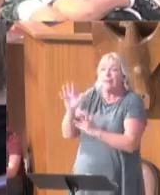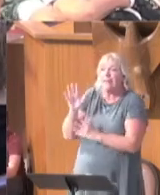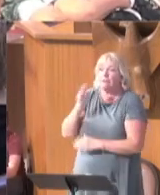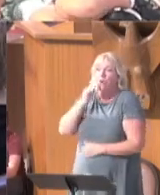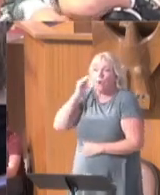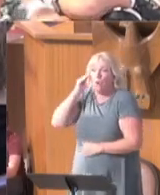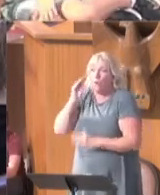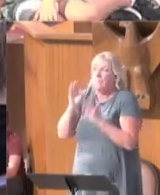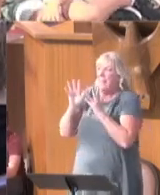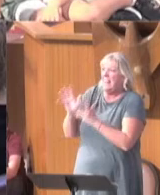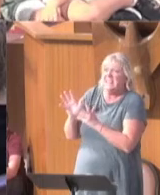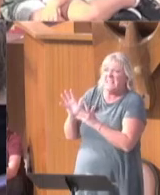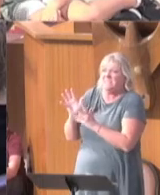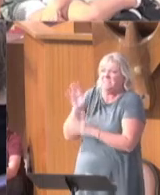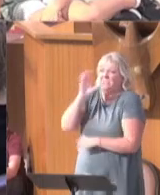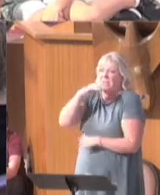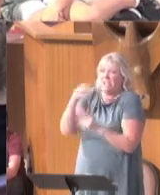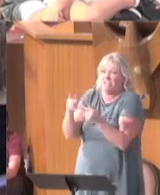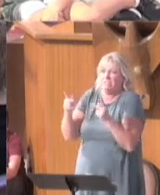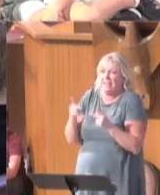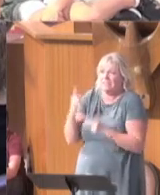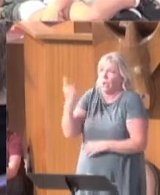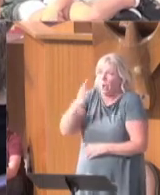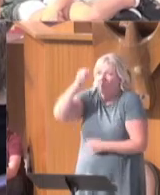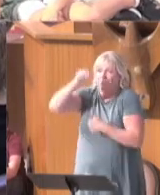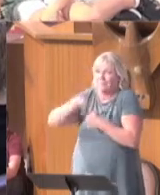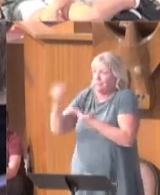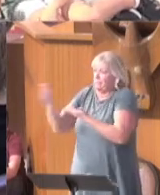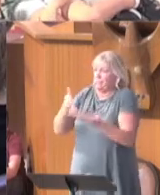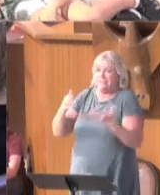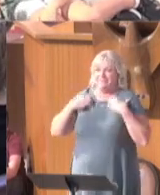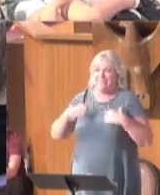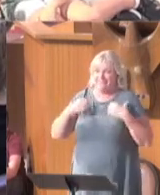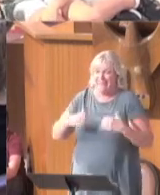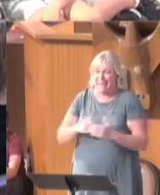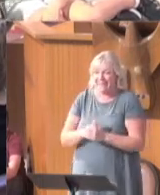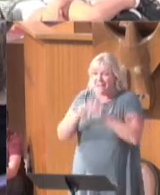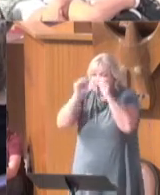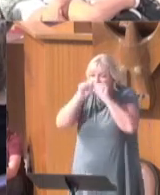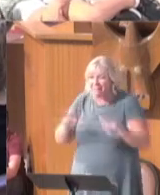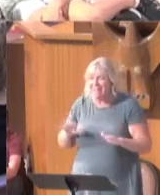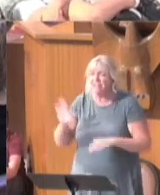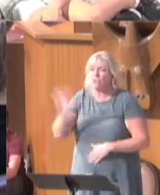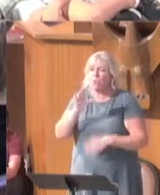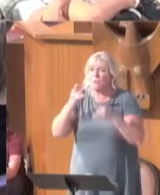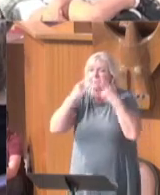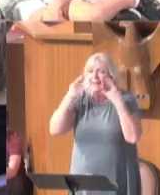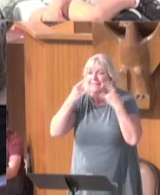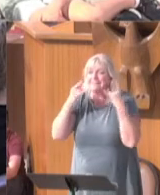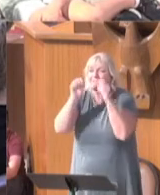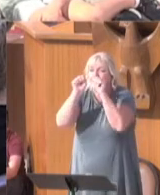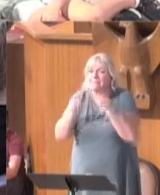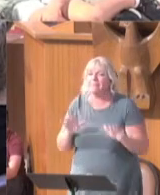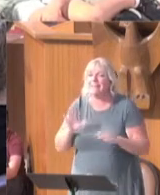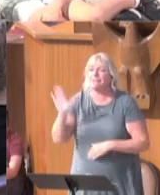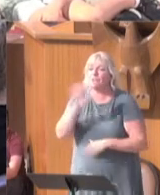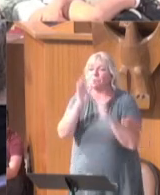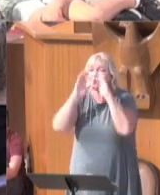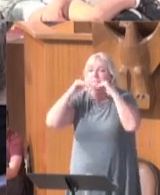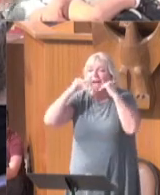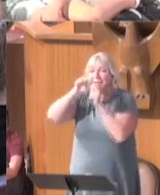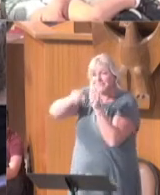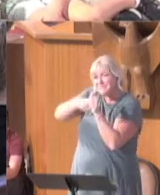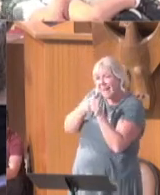in strange places. Bless these masks and the smiles that hide behind